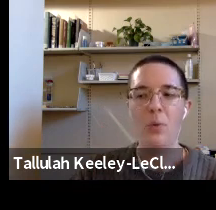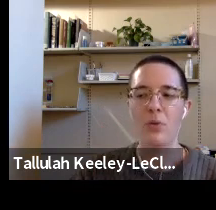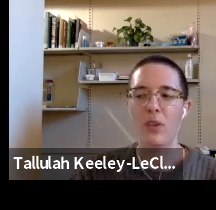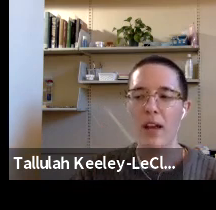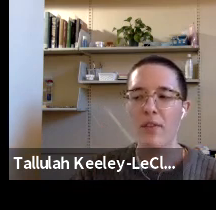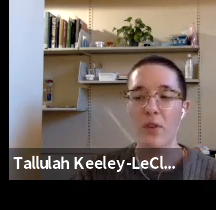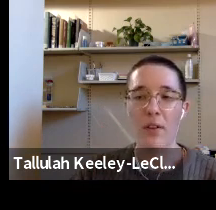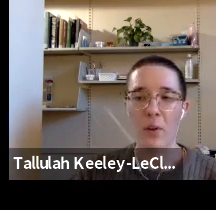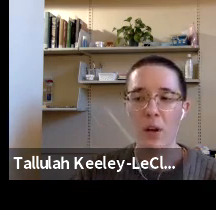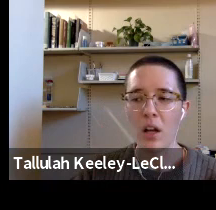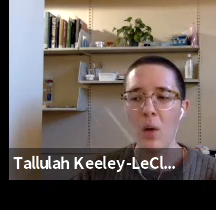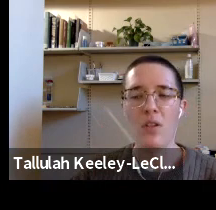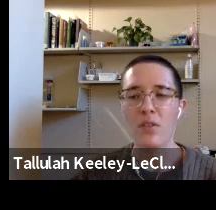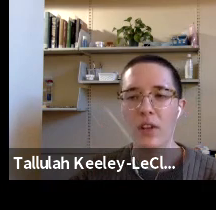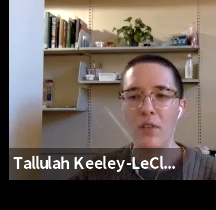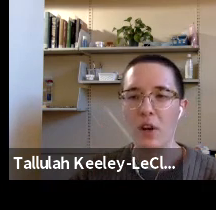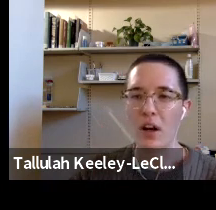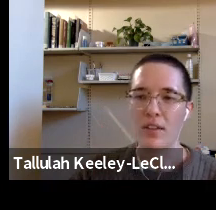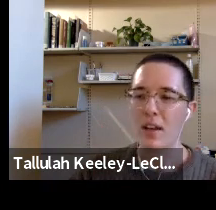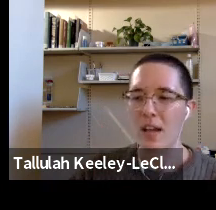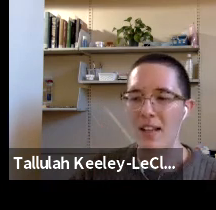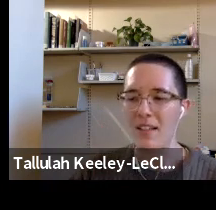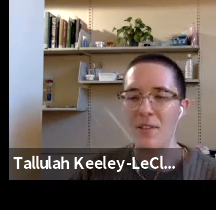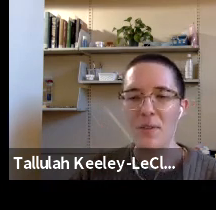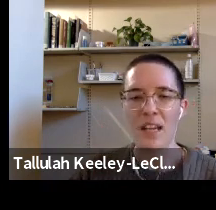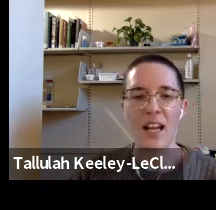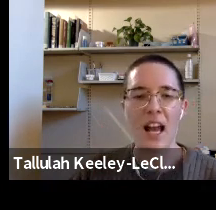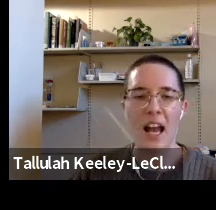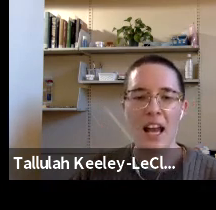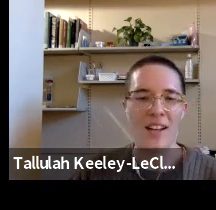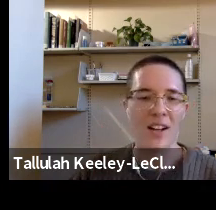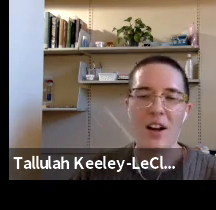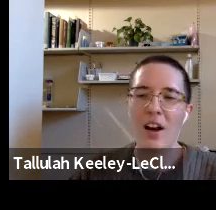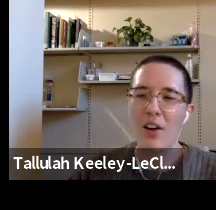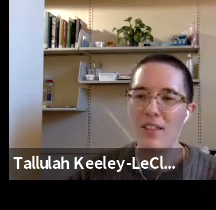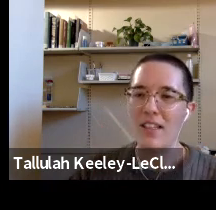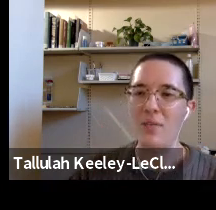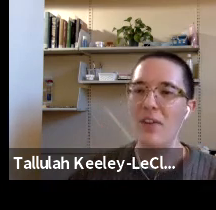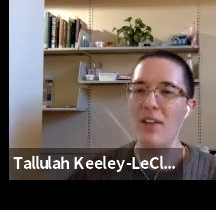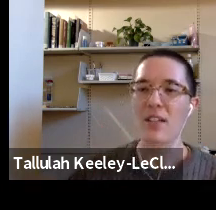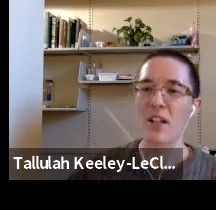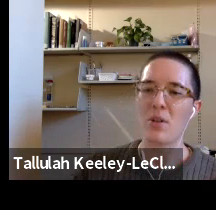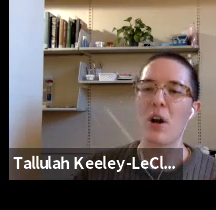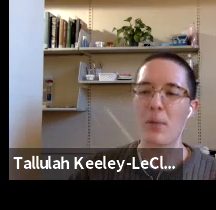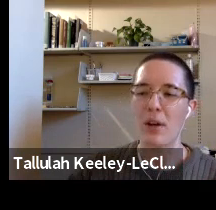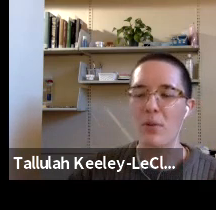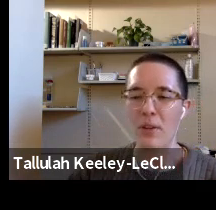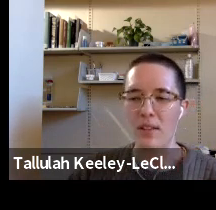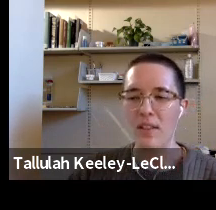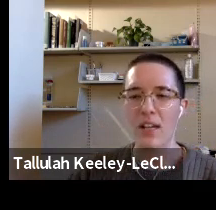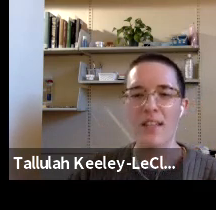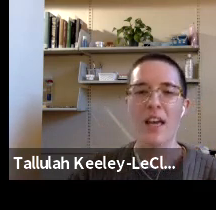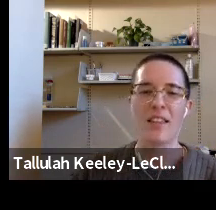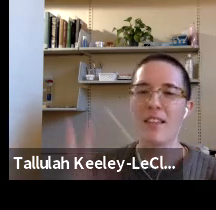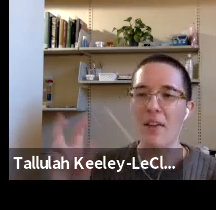to improve life for everyone, which is a very fraught concept as he's using it. And obviously, as we've kind of continued to talk about throughout